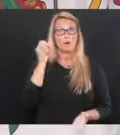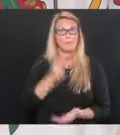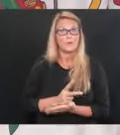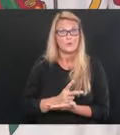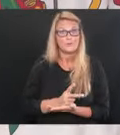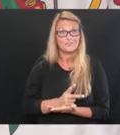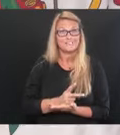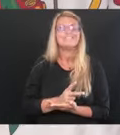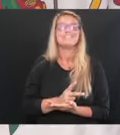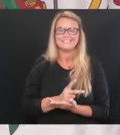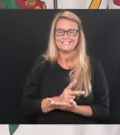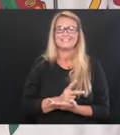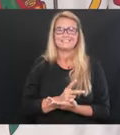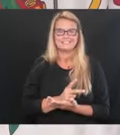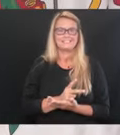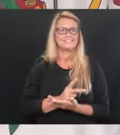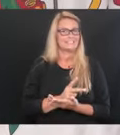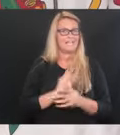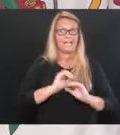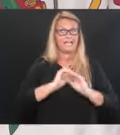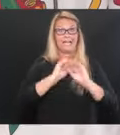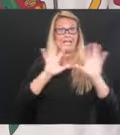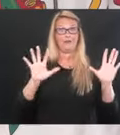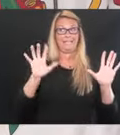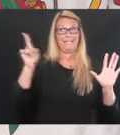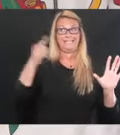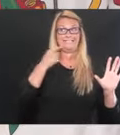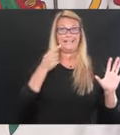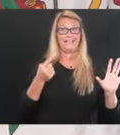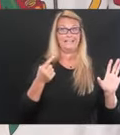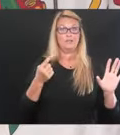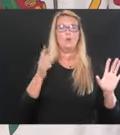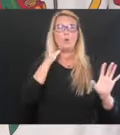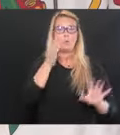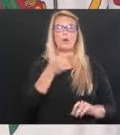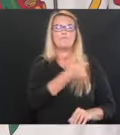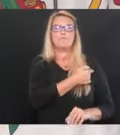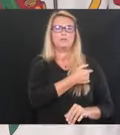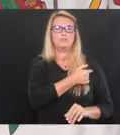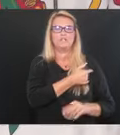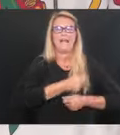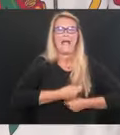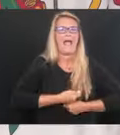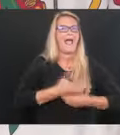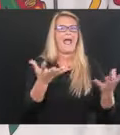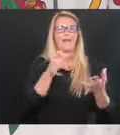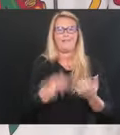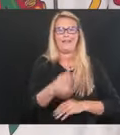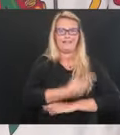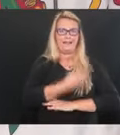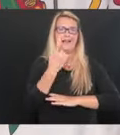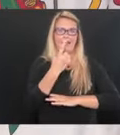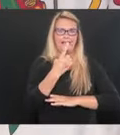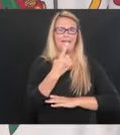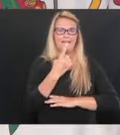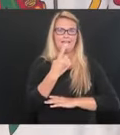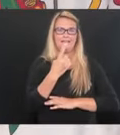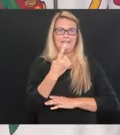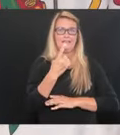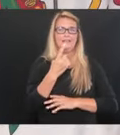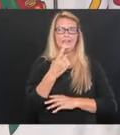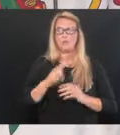ahead, he's just said it so clearly. We'll give the booster shots out that day, and we'll begin it